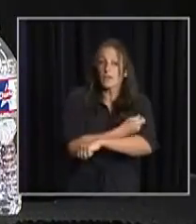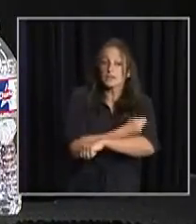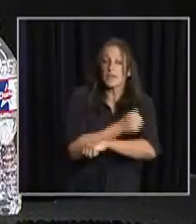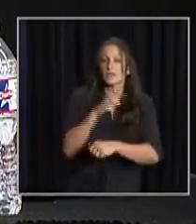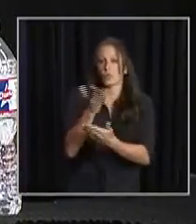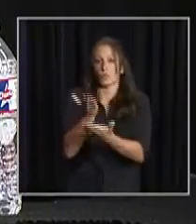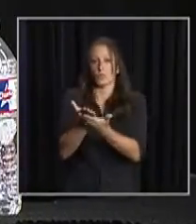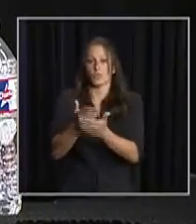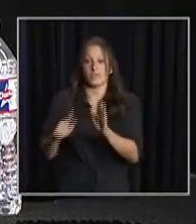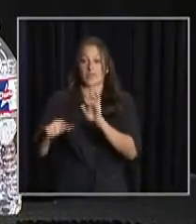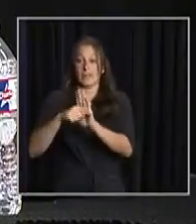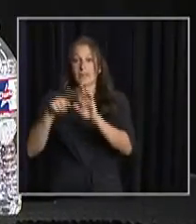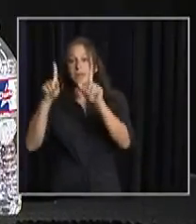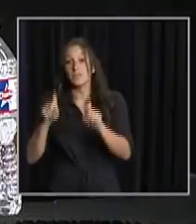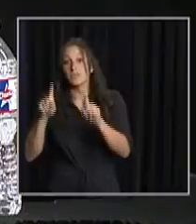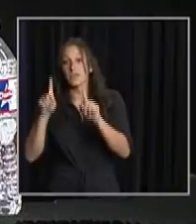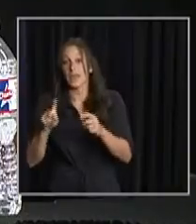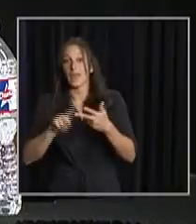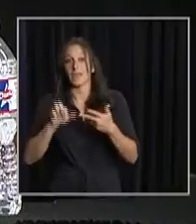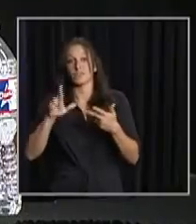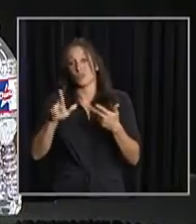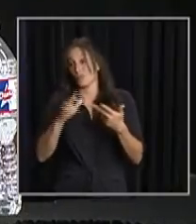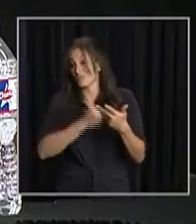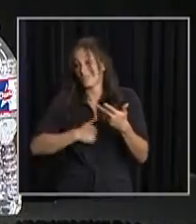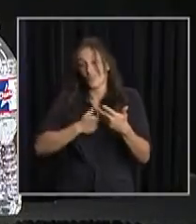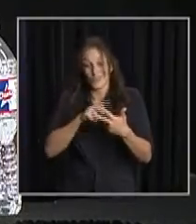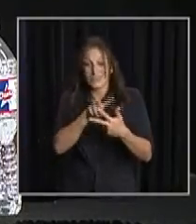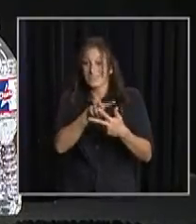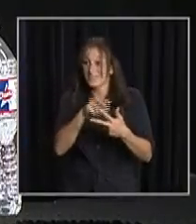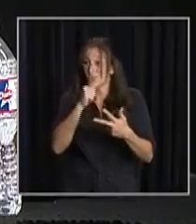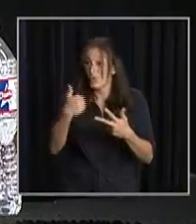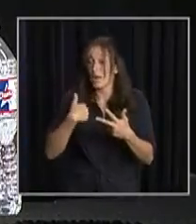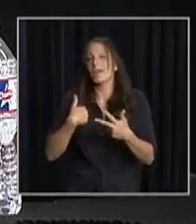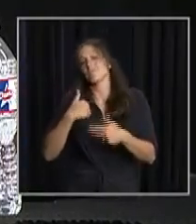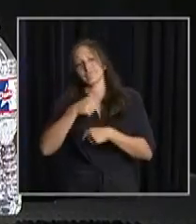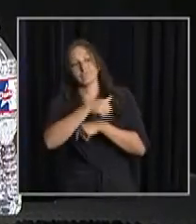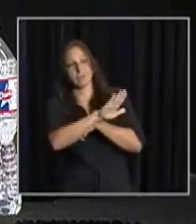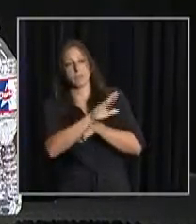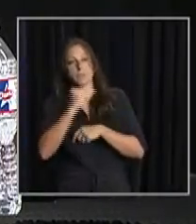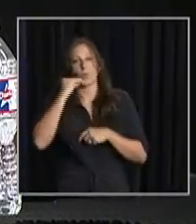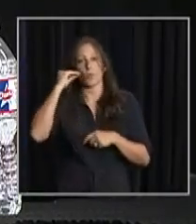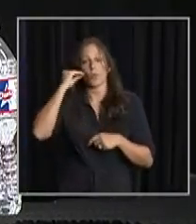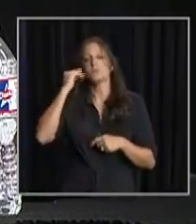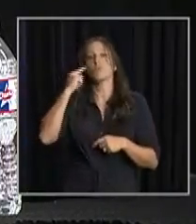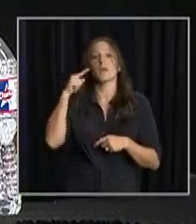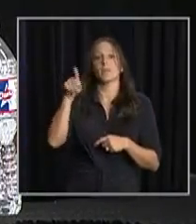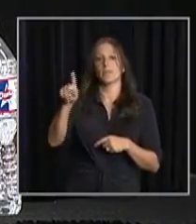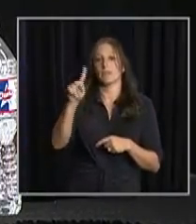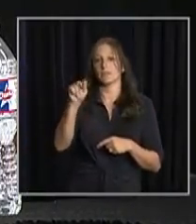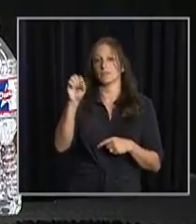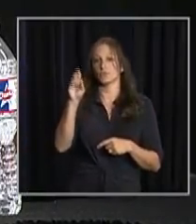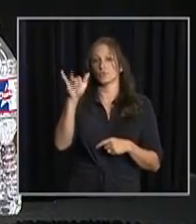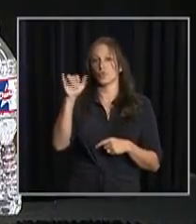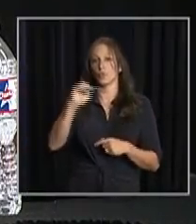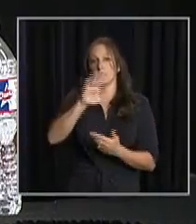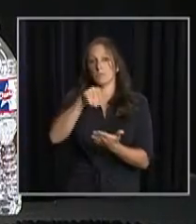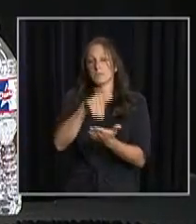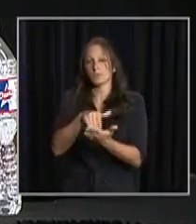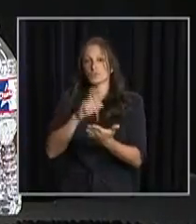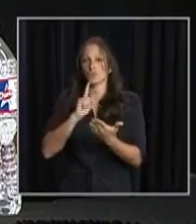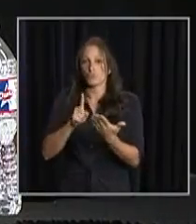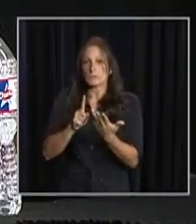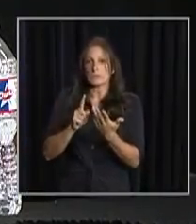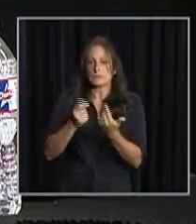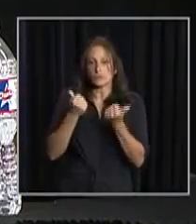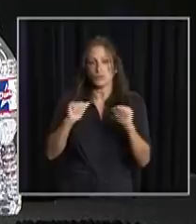or they refund them and let them go home. So I think the Tobin Center is making every effort to make sure people are